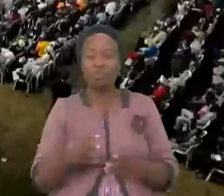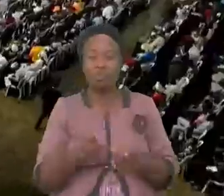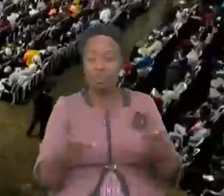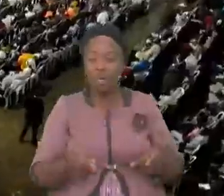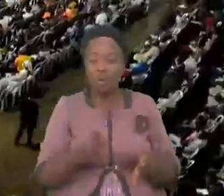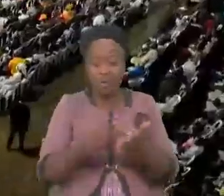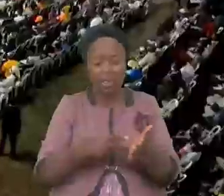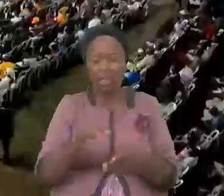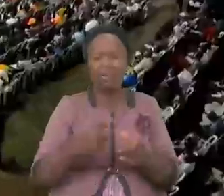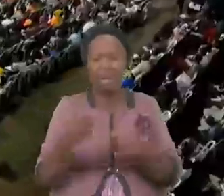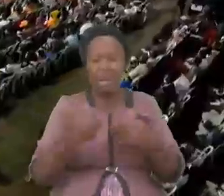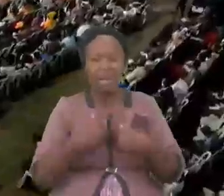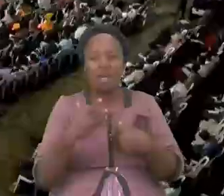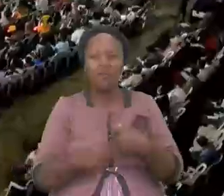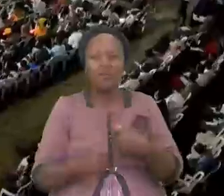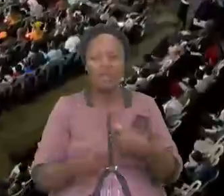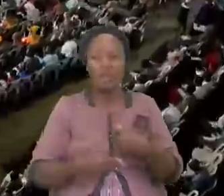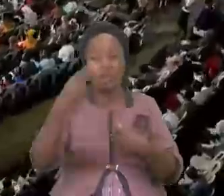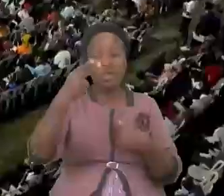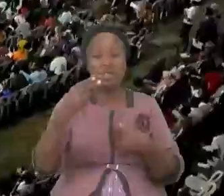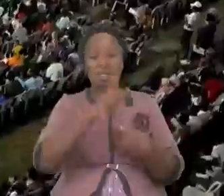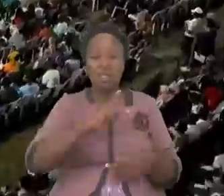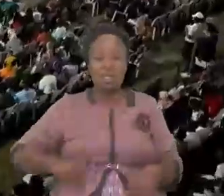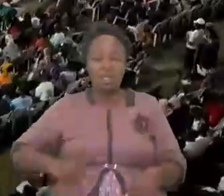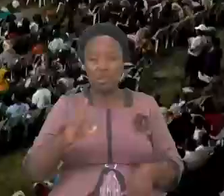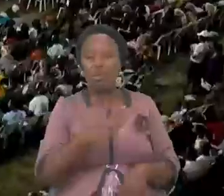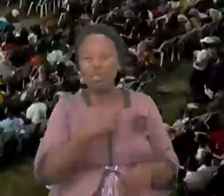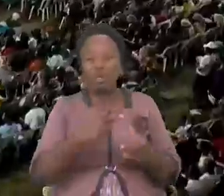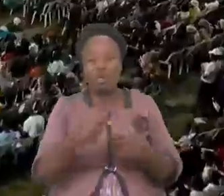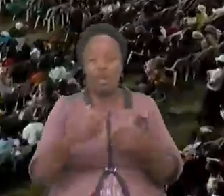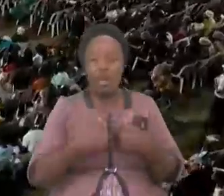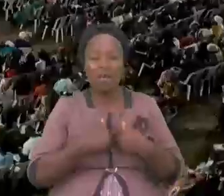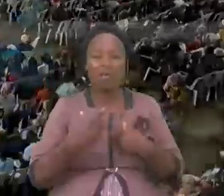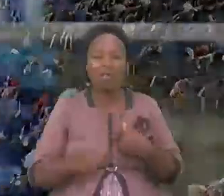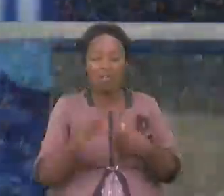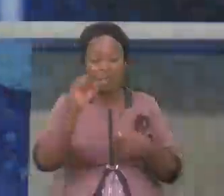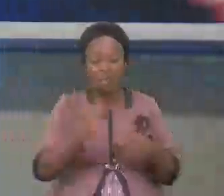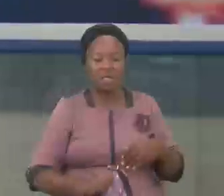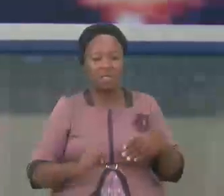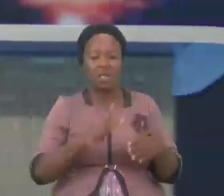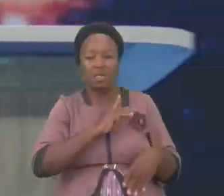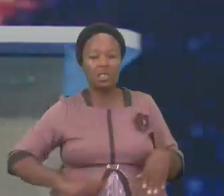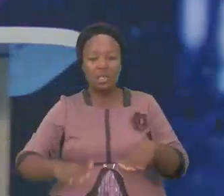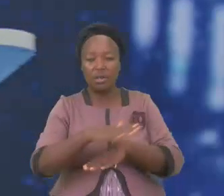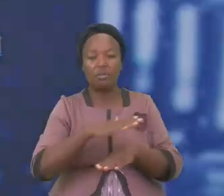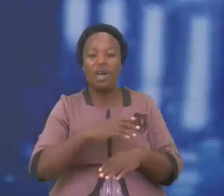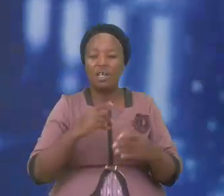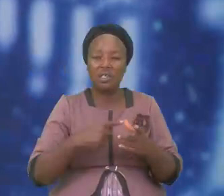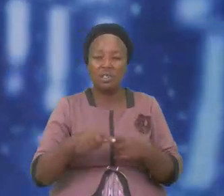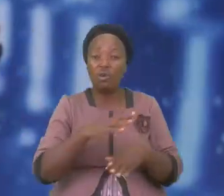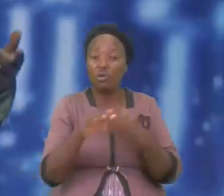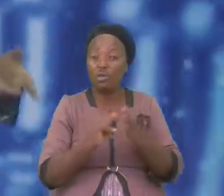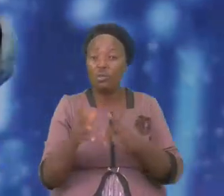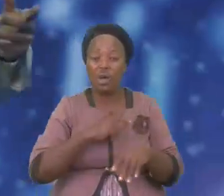of Judah. And then the northern kingdom, they are referred to as the people of Israel. The people of Judah had